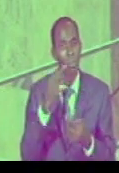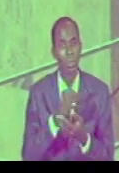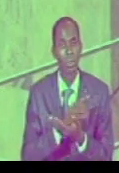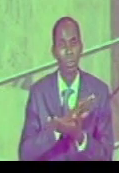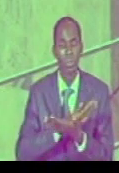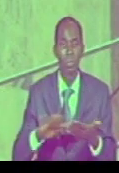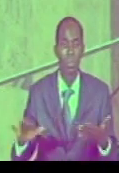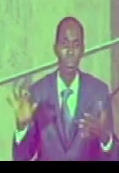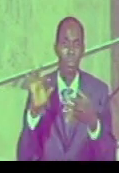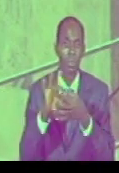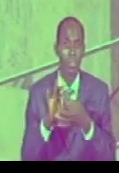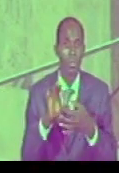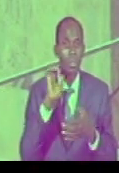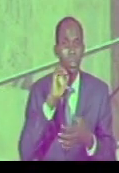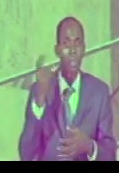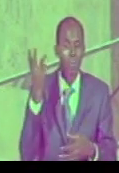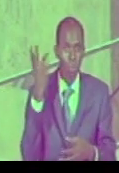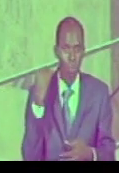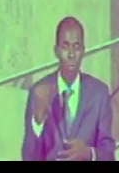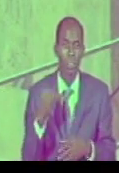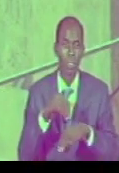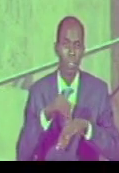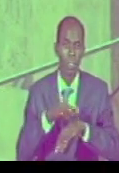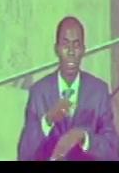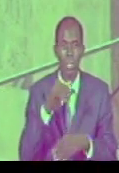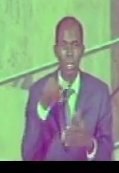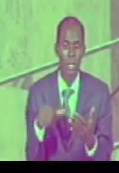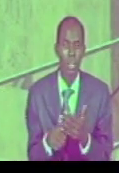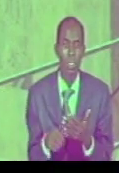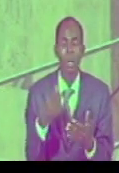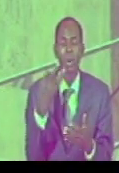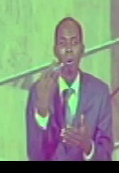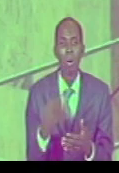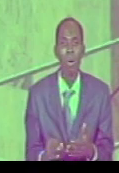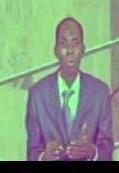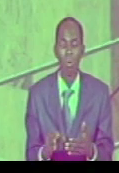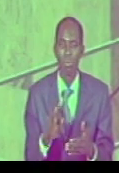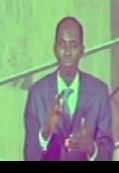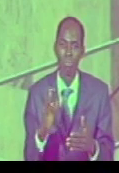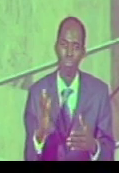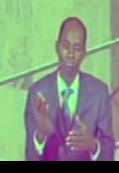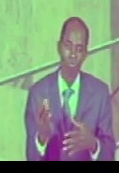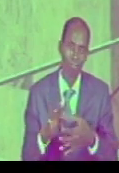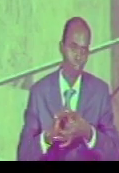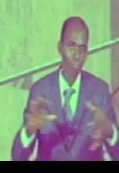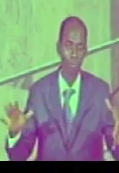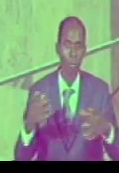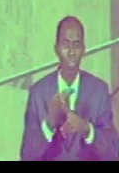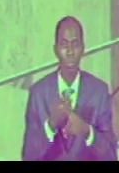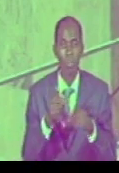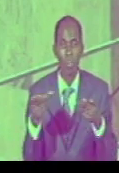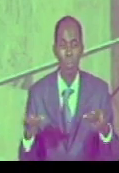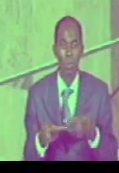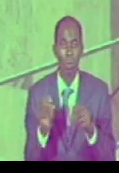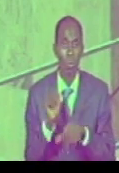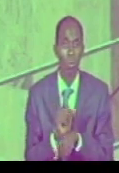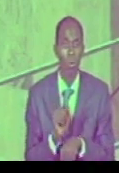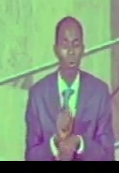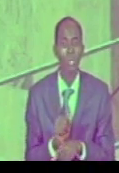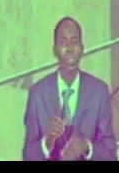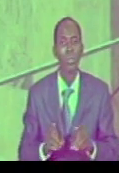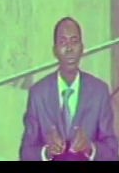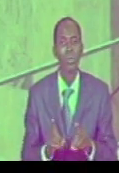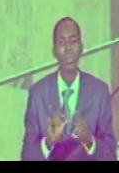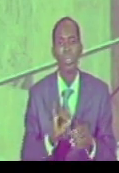offered notice of disengagement from my place of work. And then during that